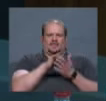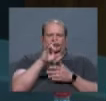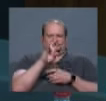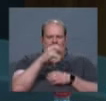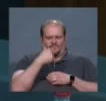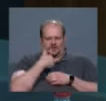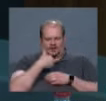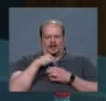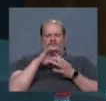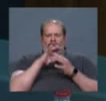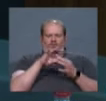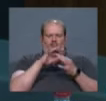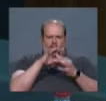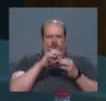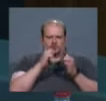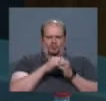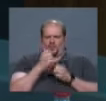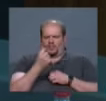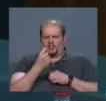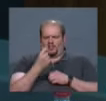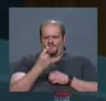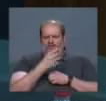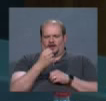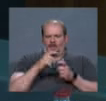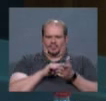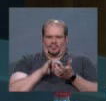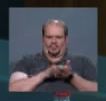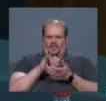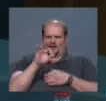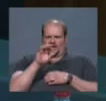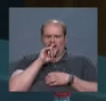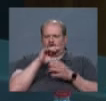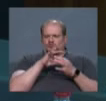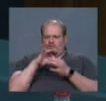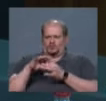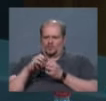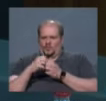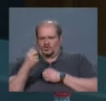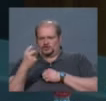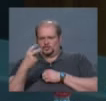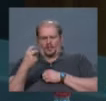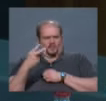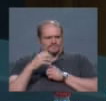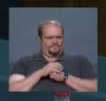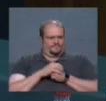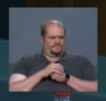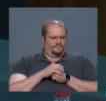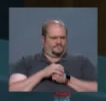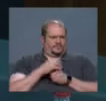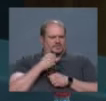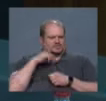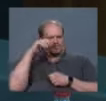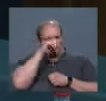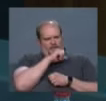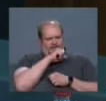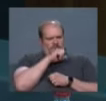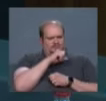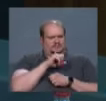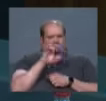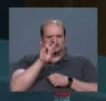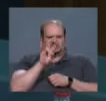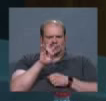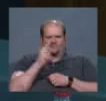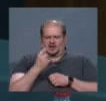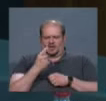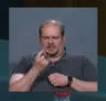has a relationship with 11, and that 9 has a relationship with 12. So I guess 7,